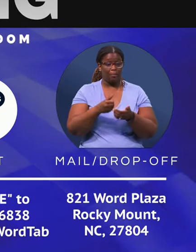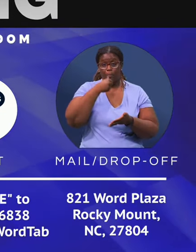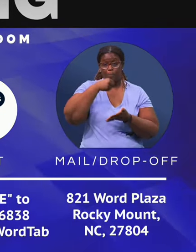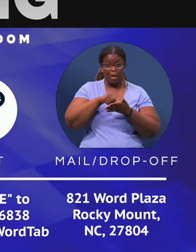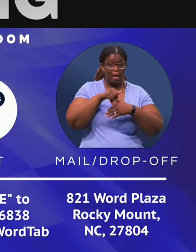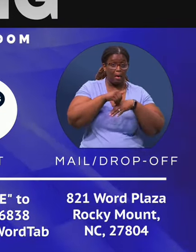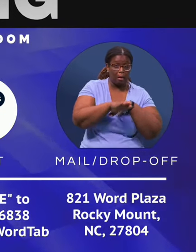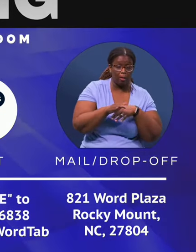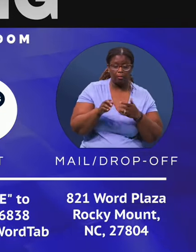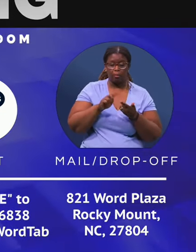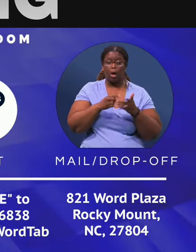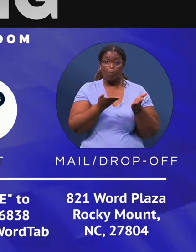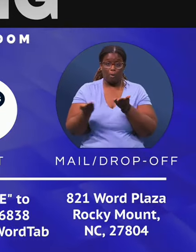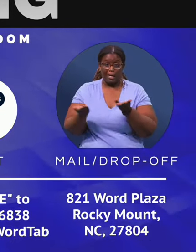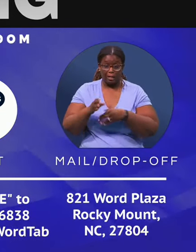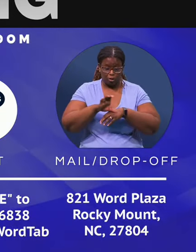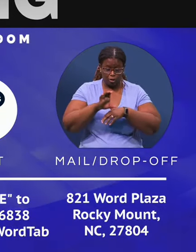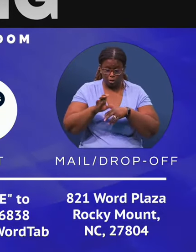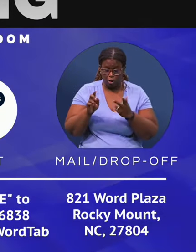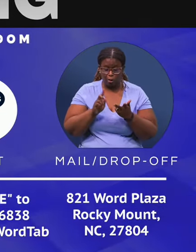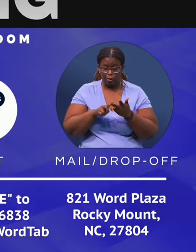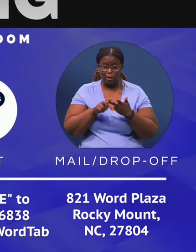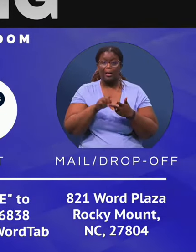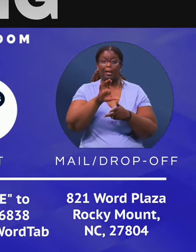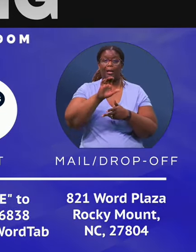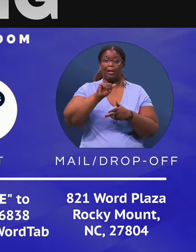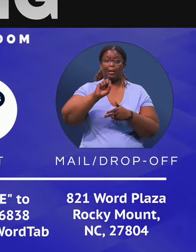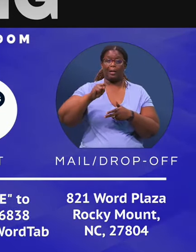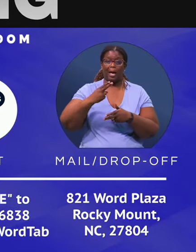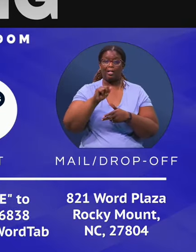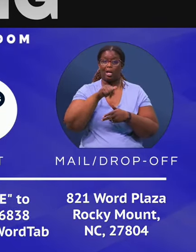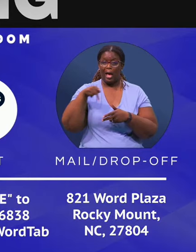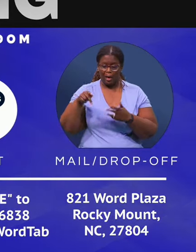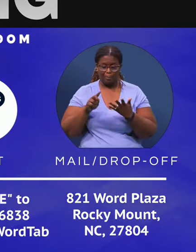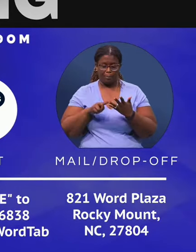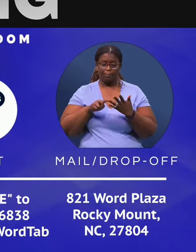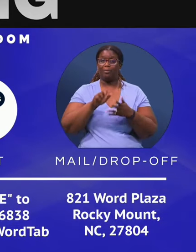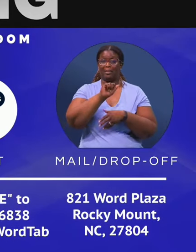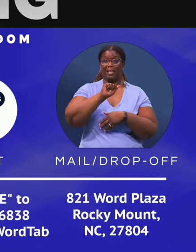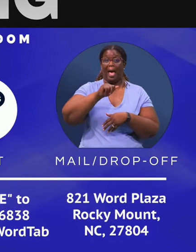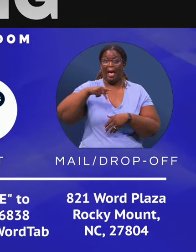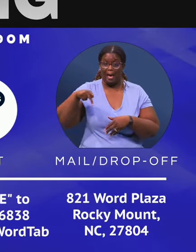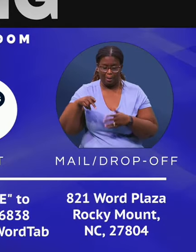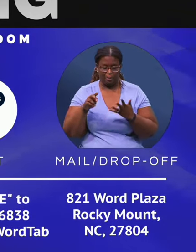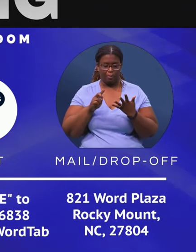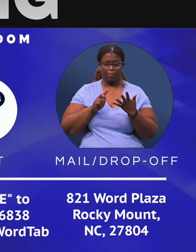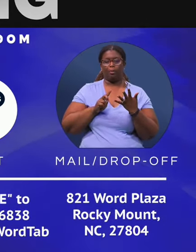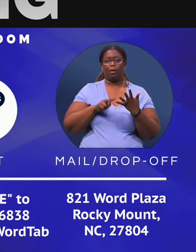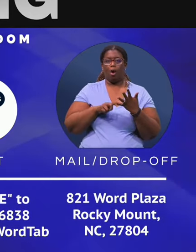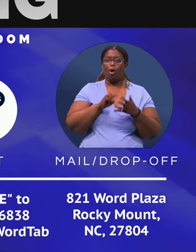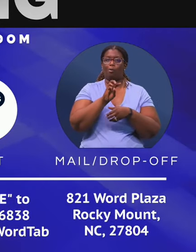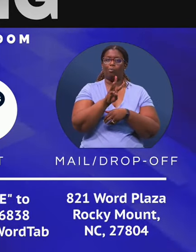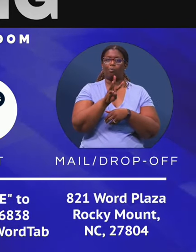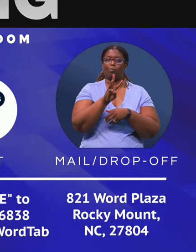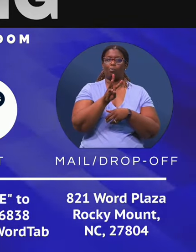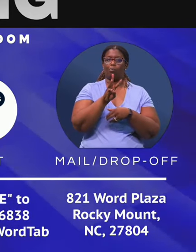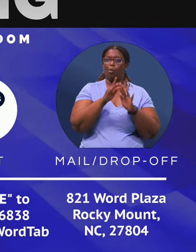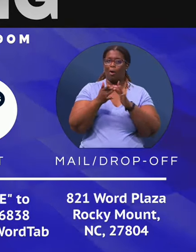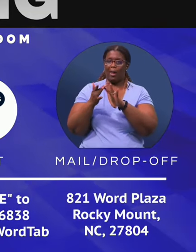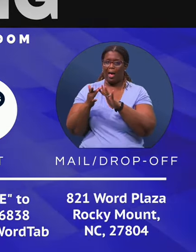methods. You can mail in, drop off, you can use Cash App, $WordTab, you can give through our Ministry One app, or you can